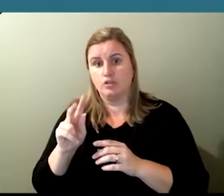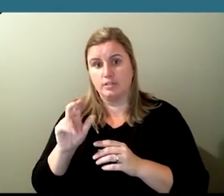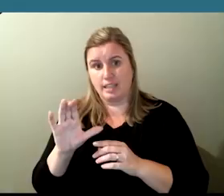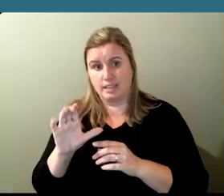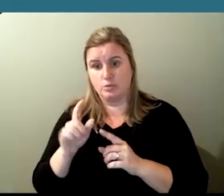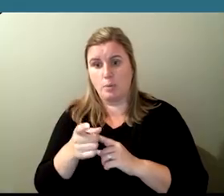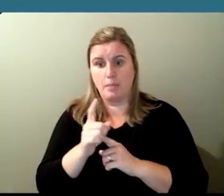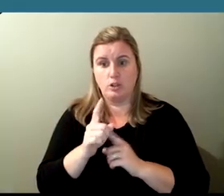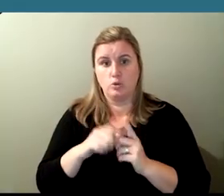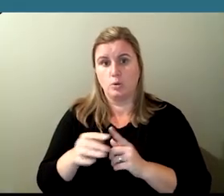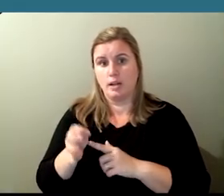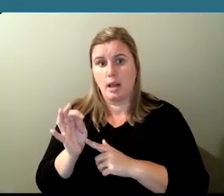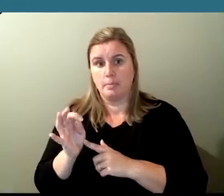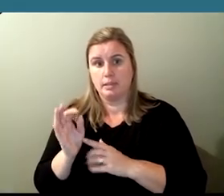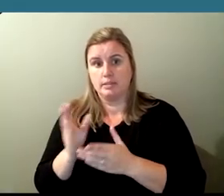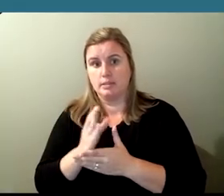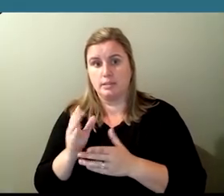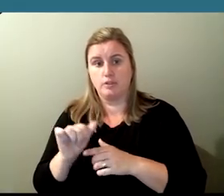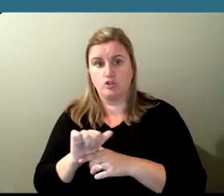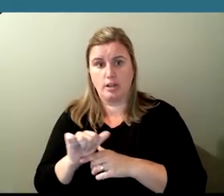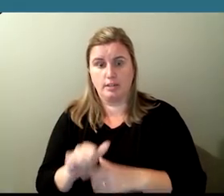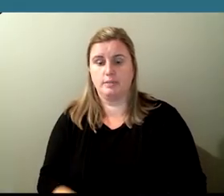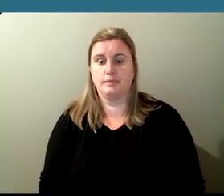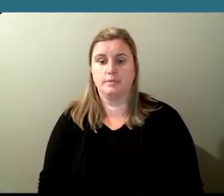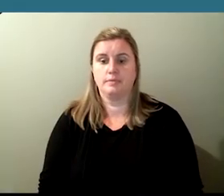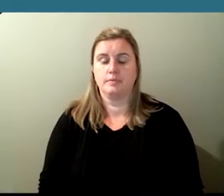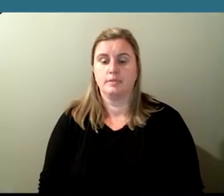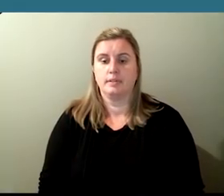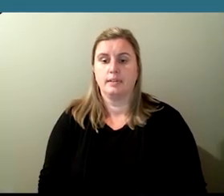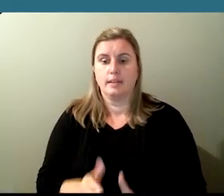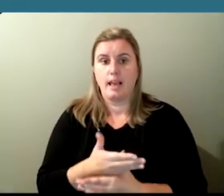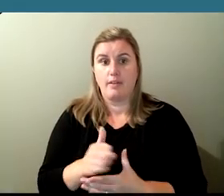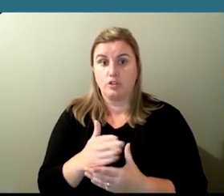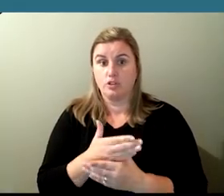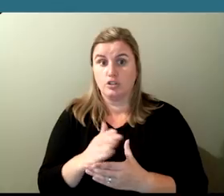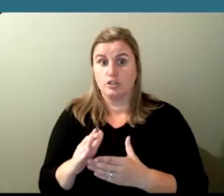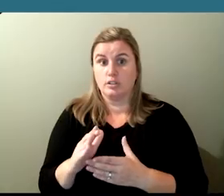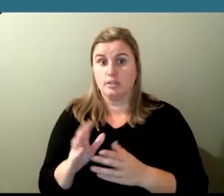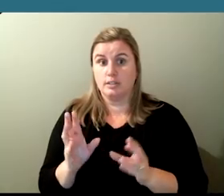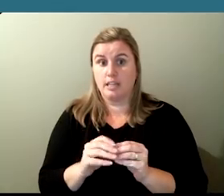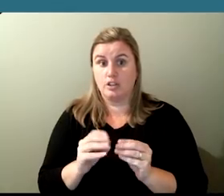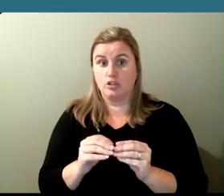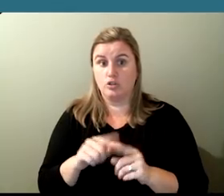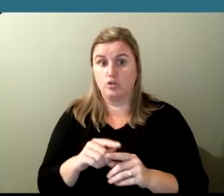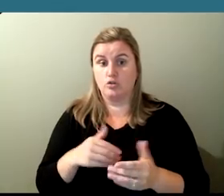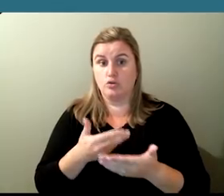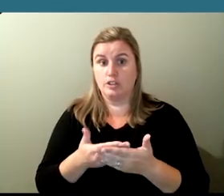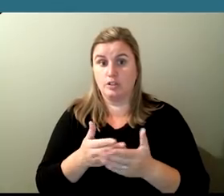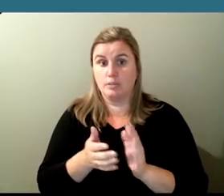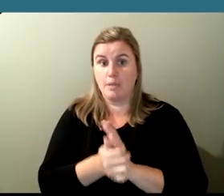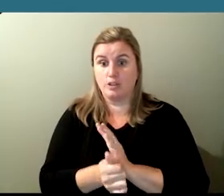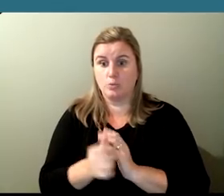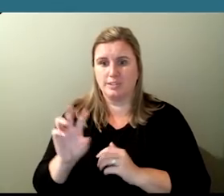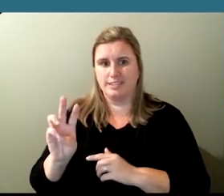to 9 minutes of training. The average of sessions to reach mastery actually was